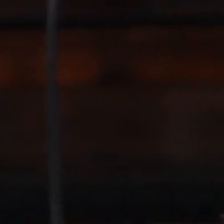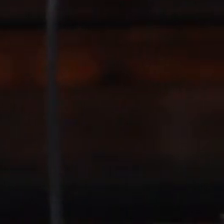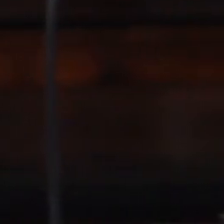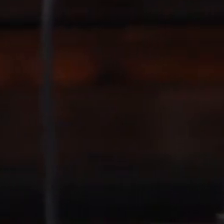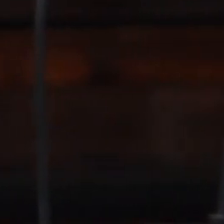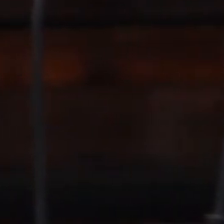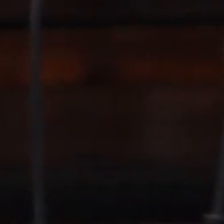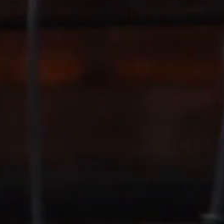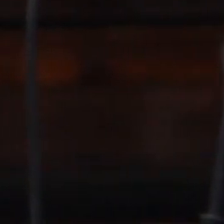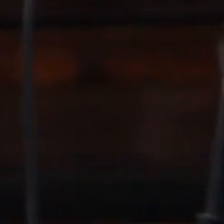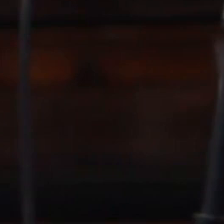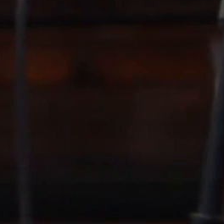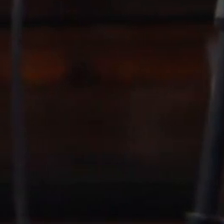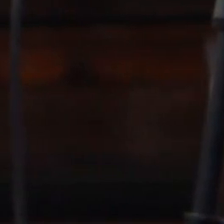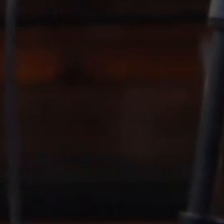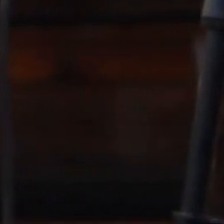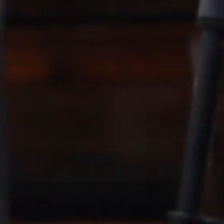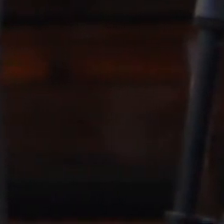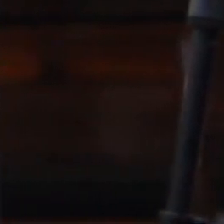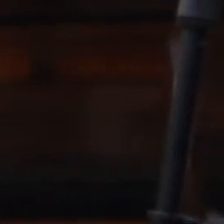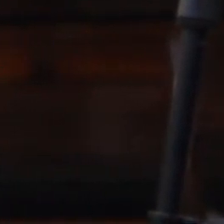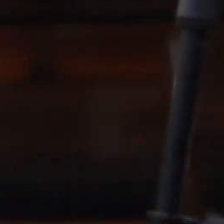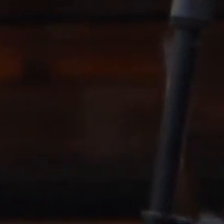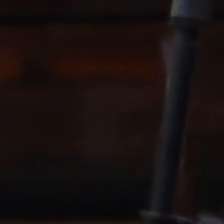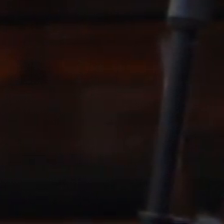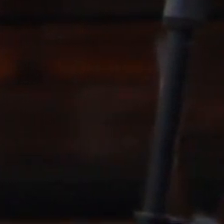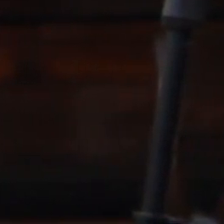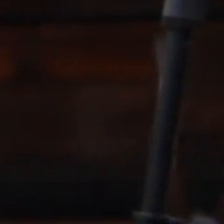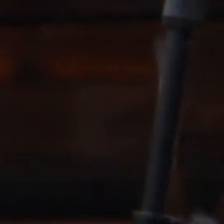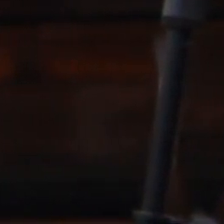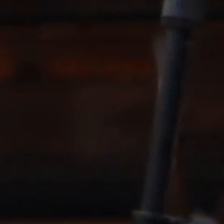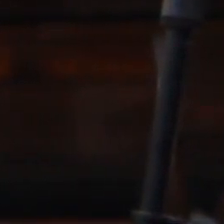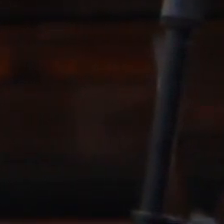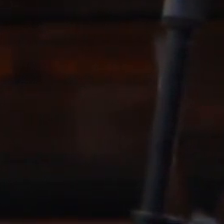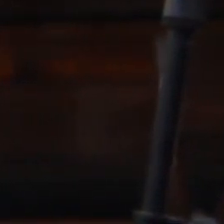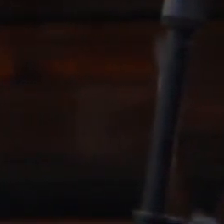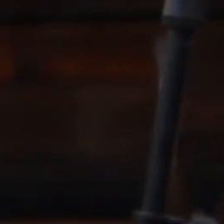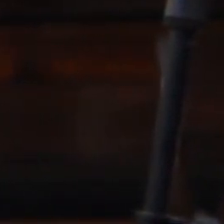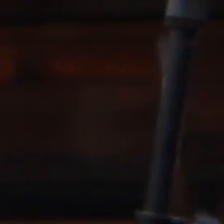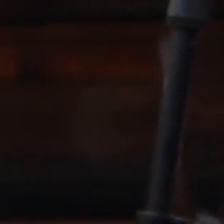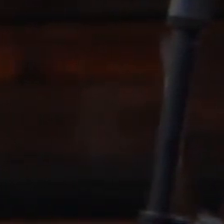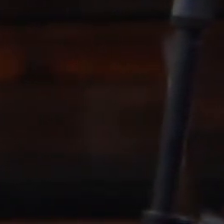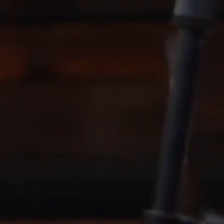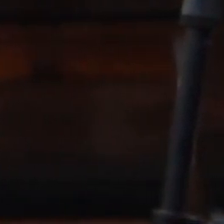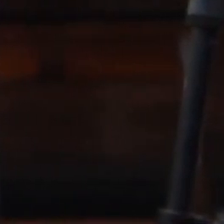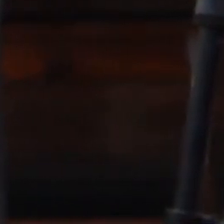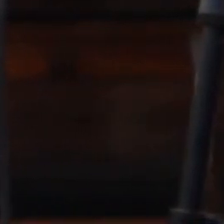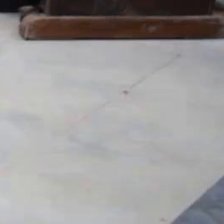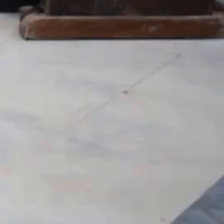So even you at home, you have been chosen. And so I want us to pray. Let us pray.